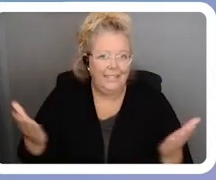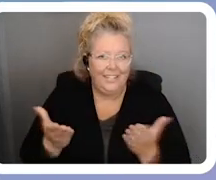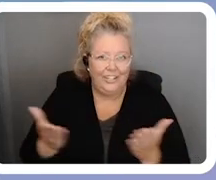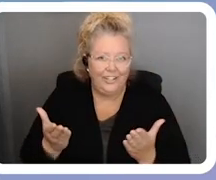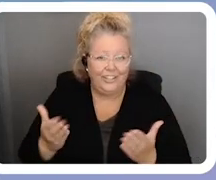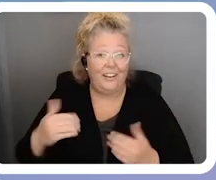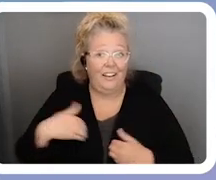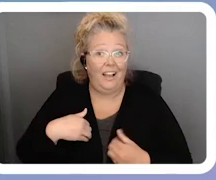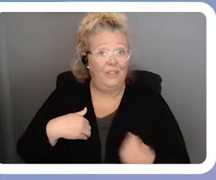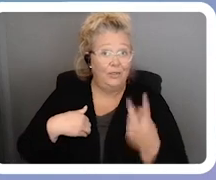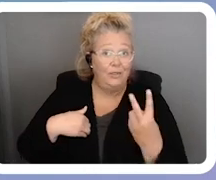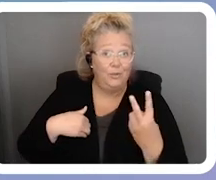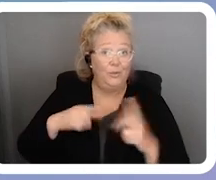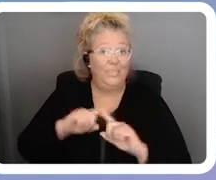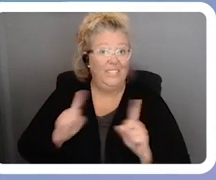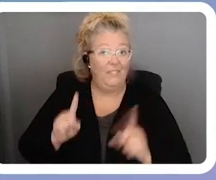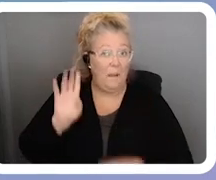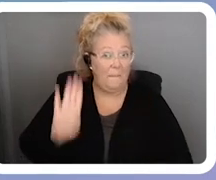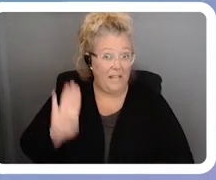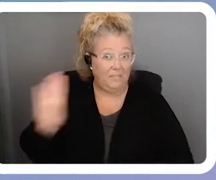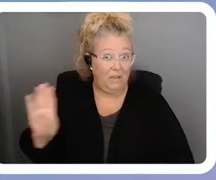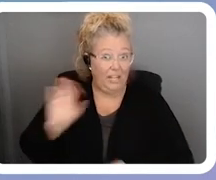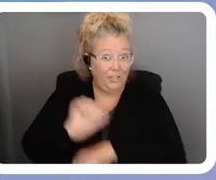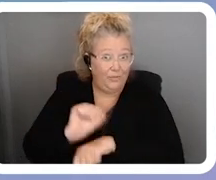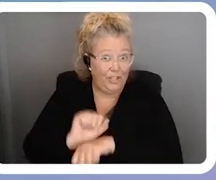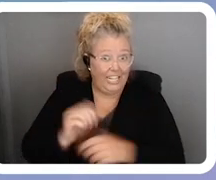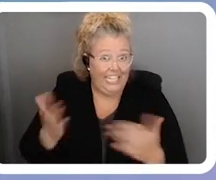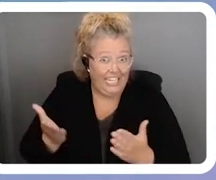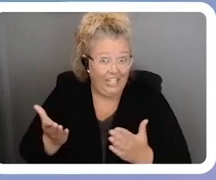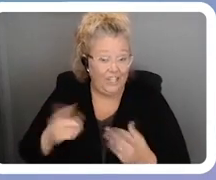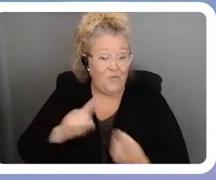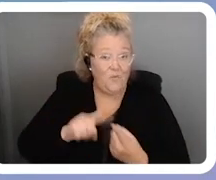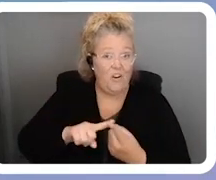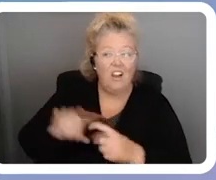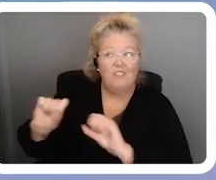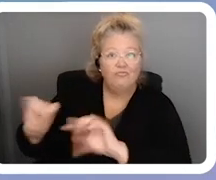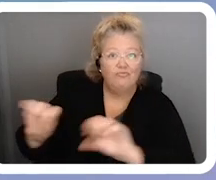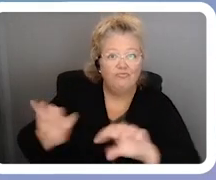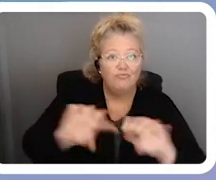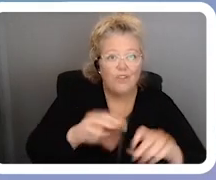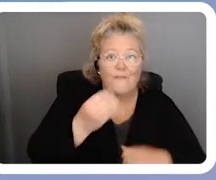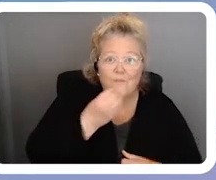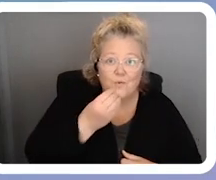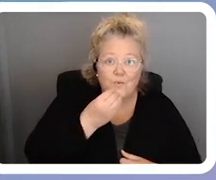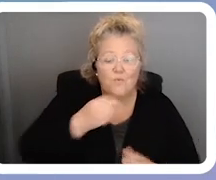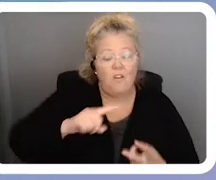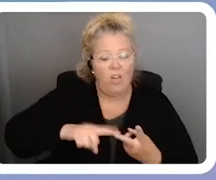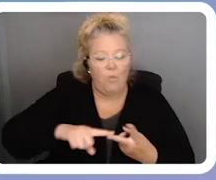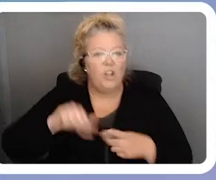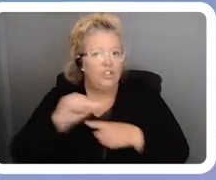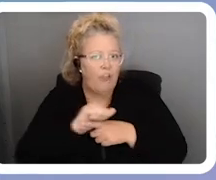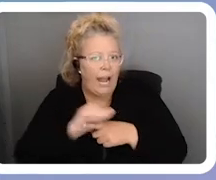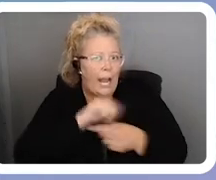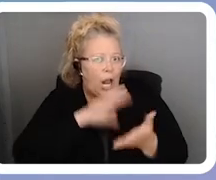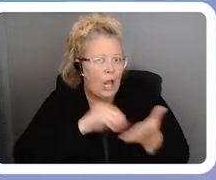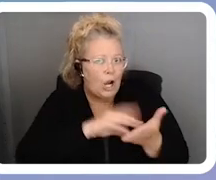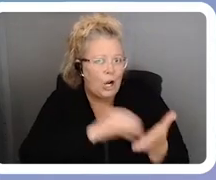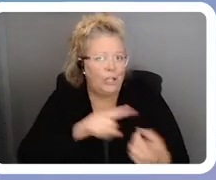location, currently, we have two different best buddies working here. One is a food runner, and one is currently training to be a food runner, Amari and